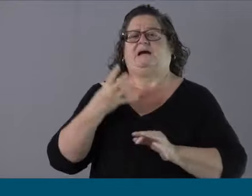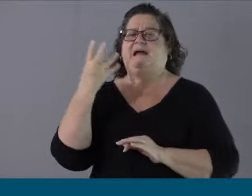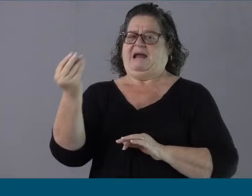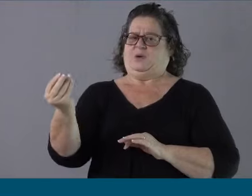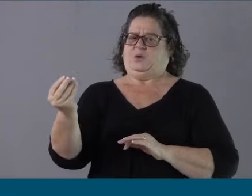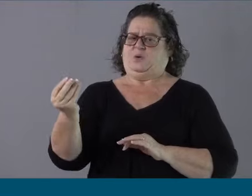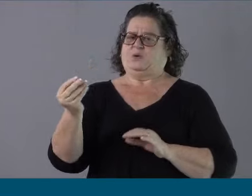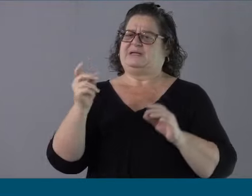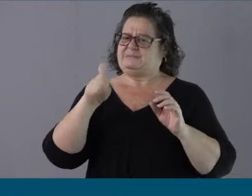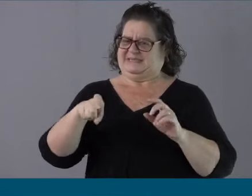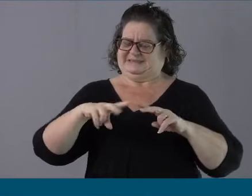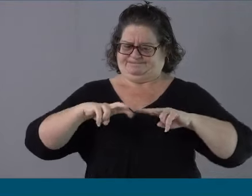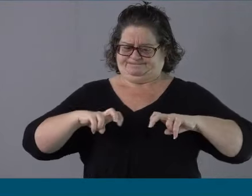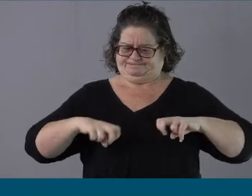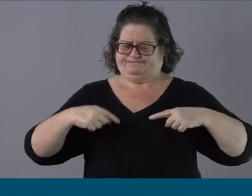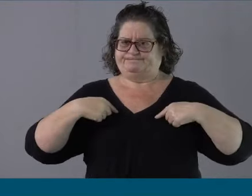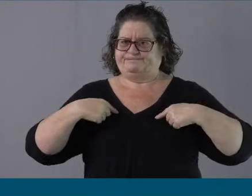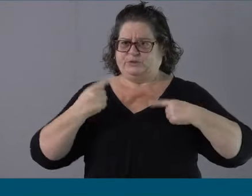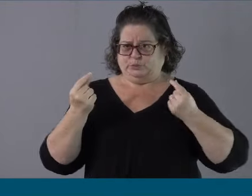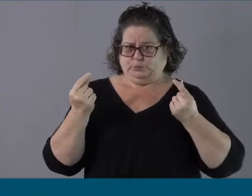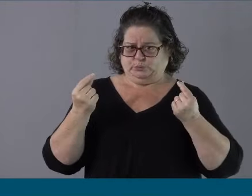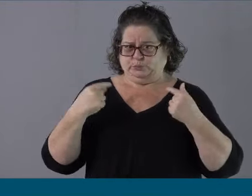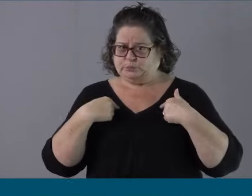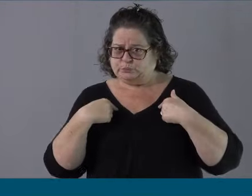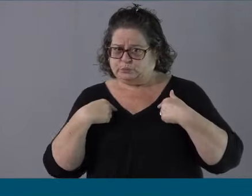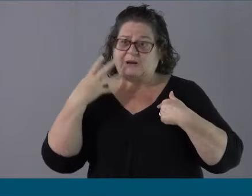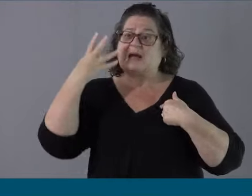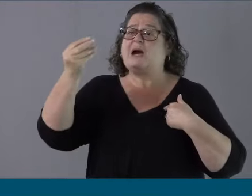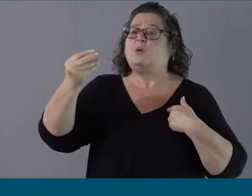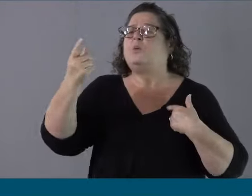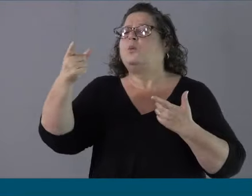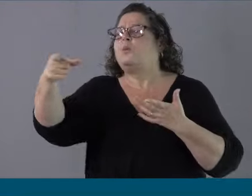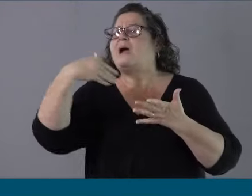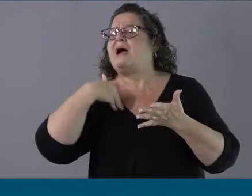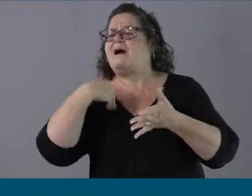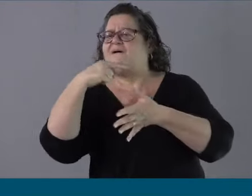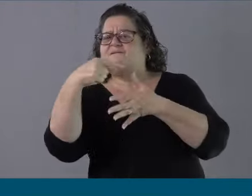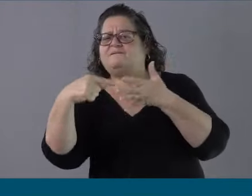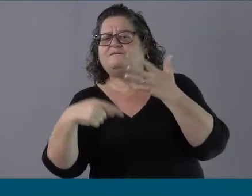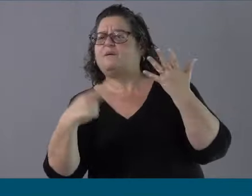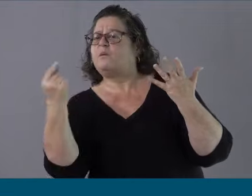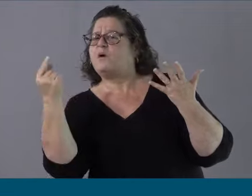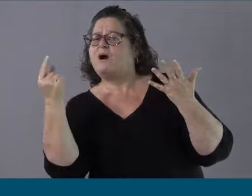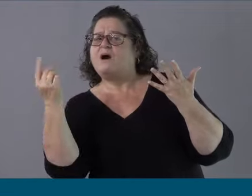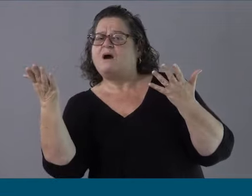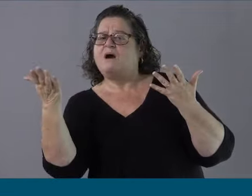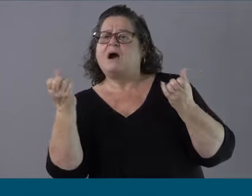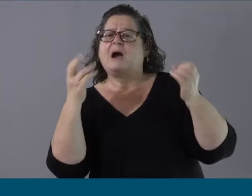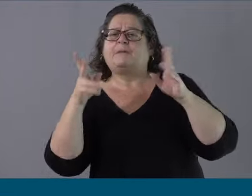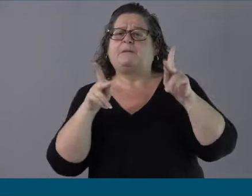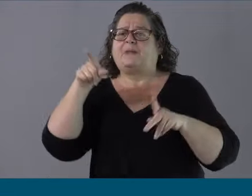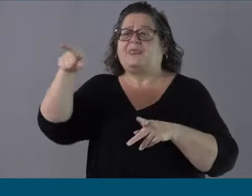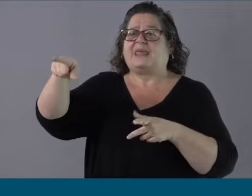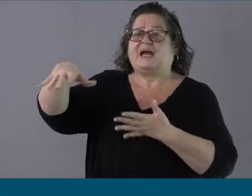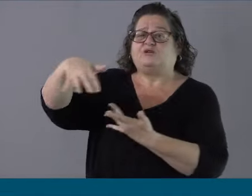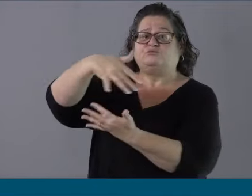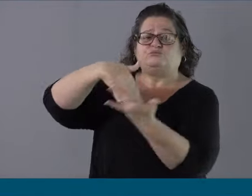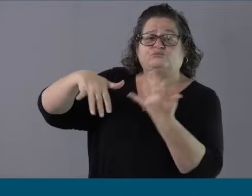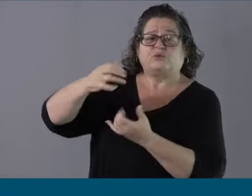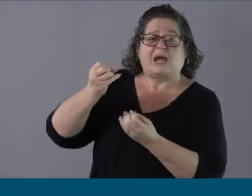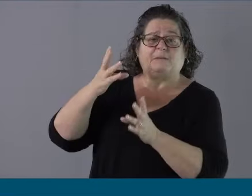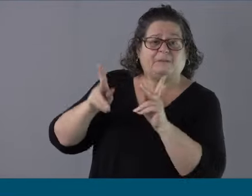to leave. And you want to know, how many people will you interact with? Remember, the number of people that you come into contact with